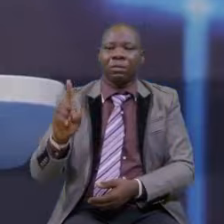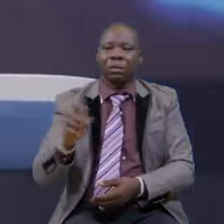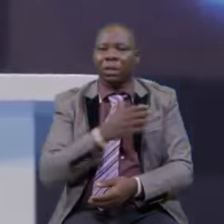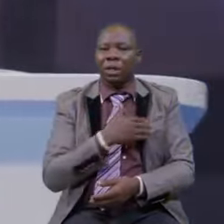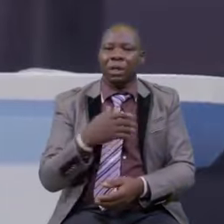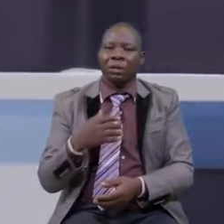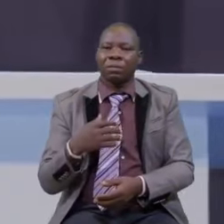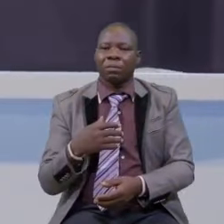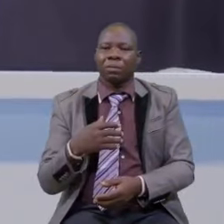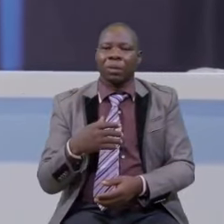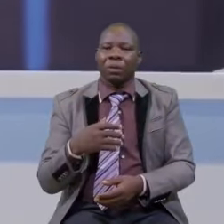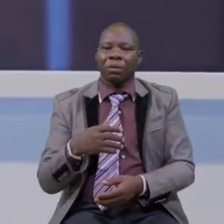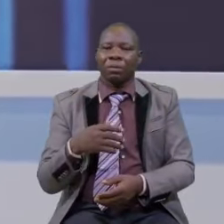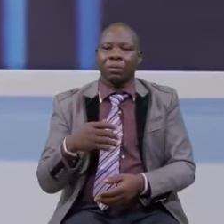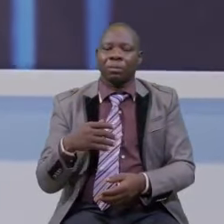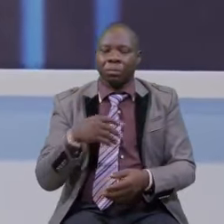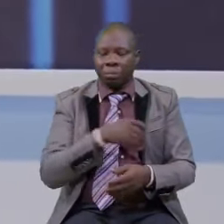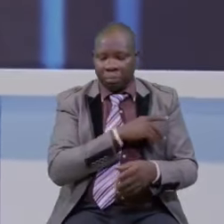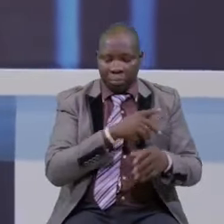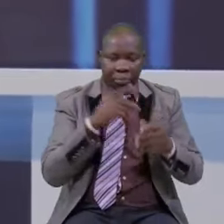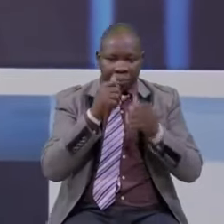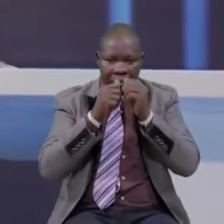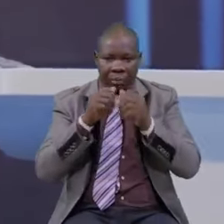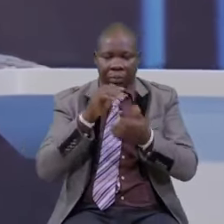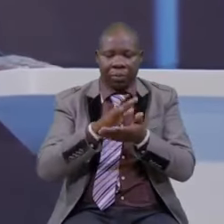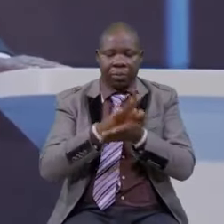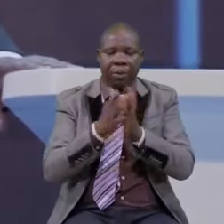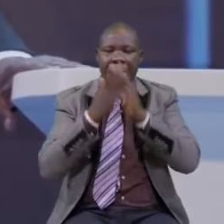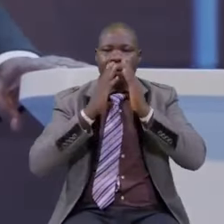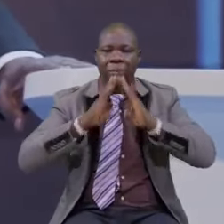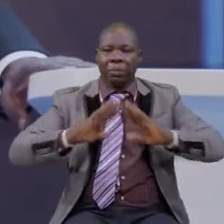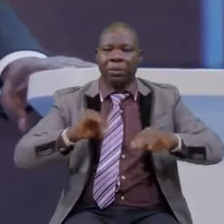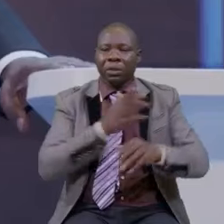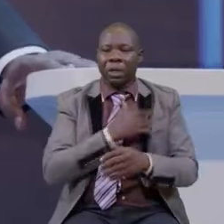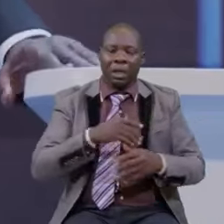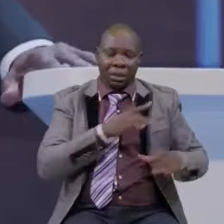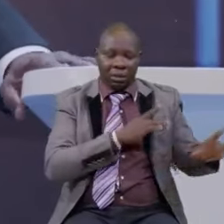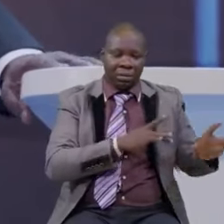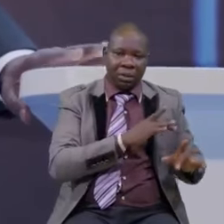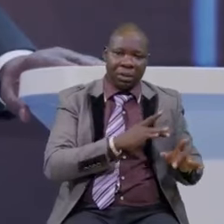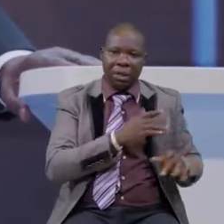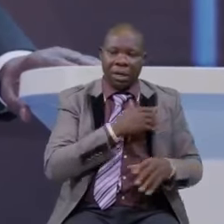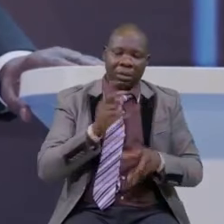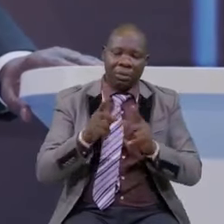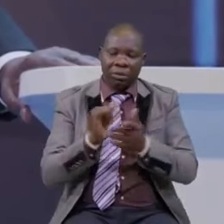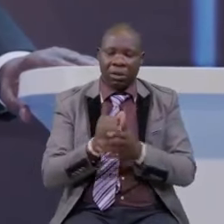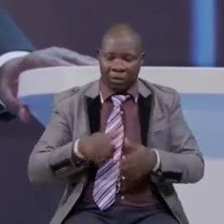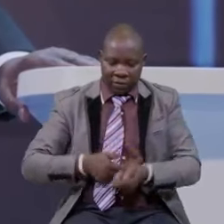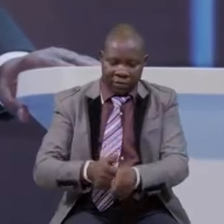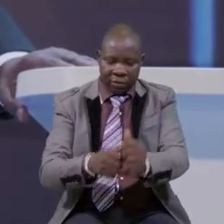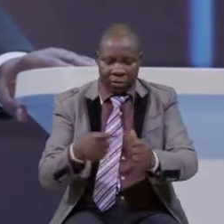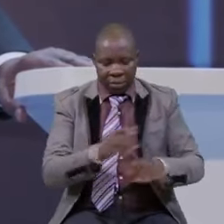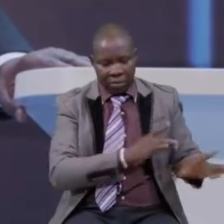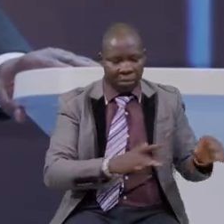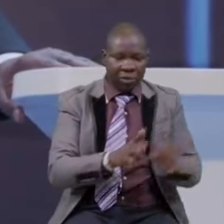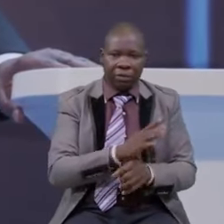mercy, peace and mercy. And yet, the people who follow the mercy for Christ.